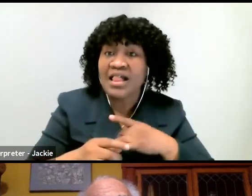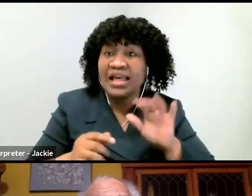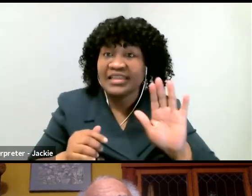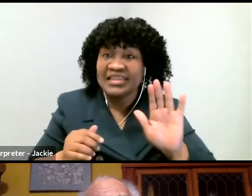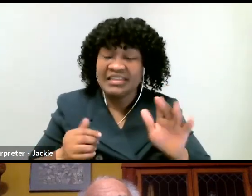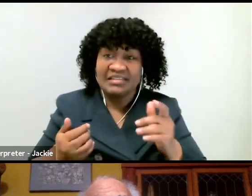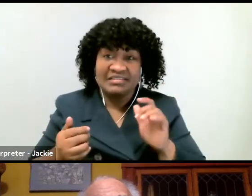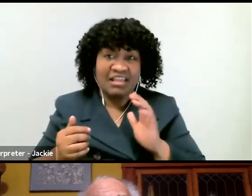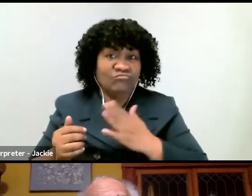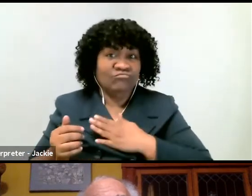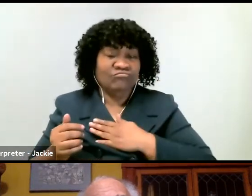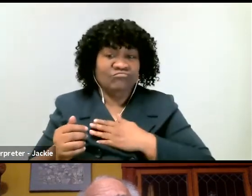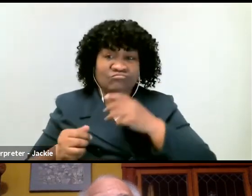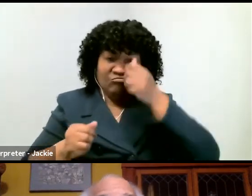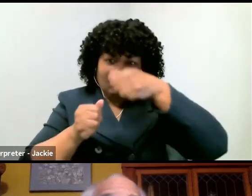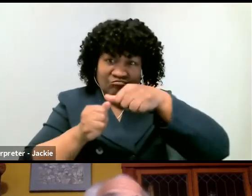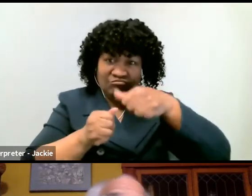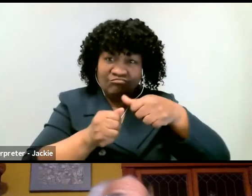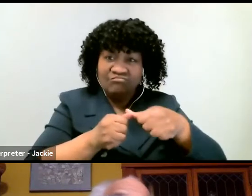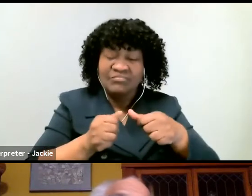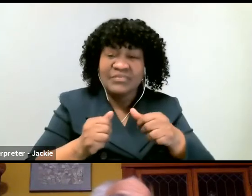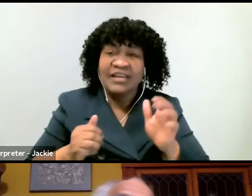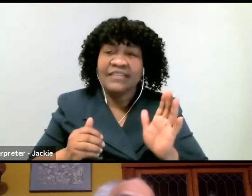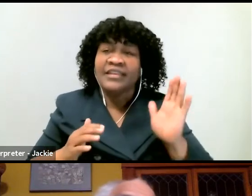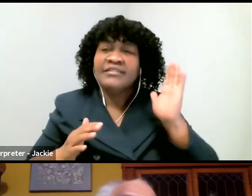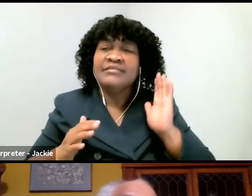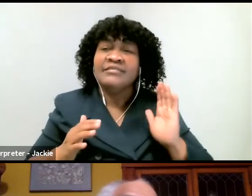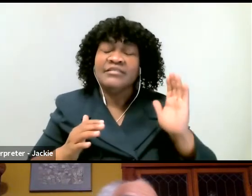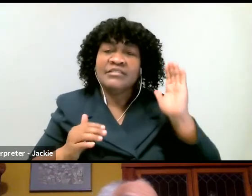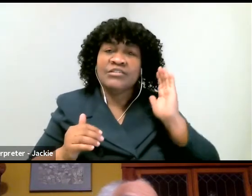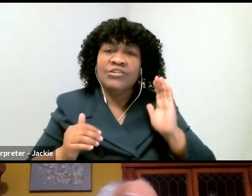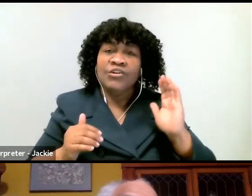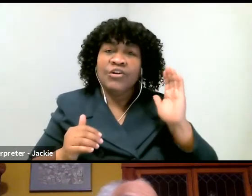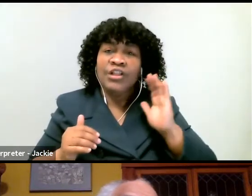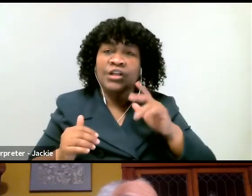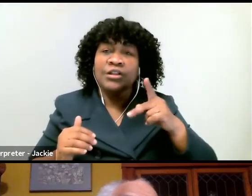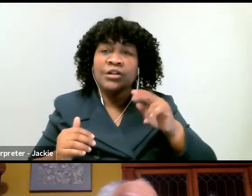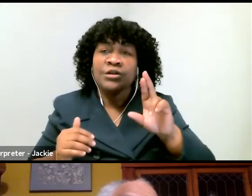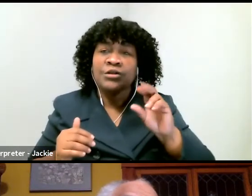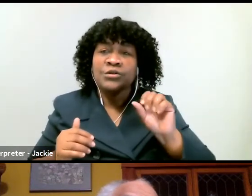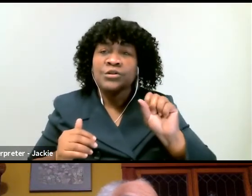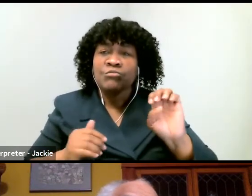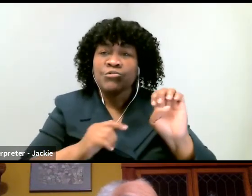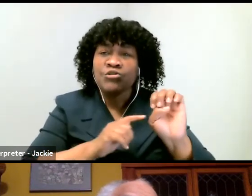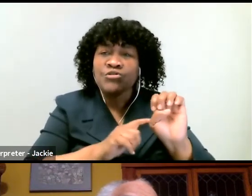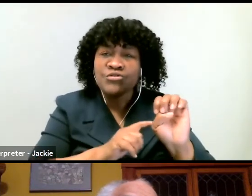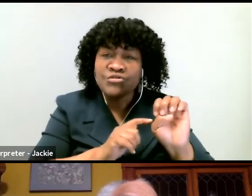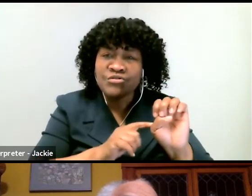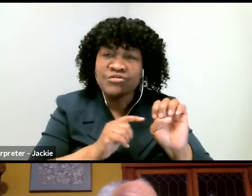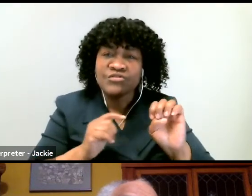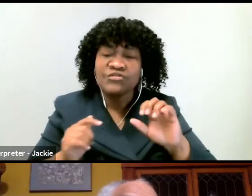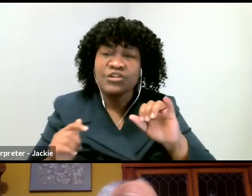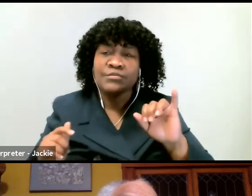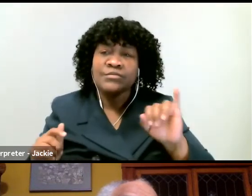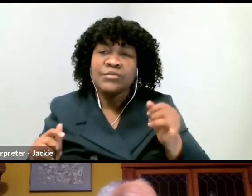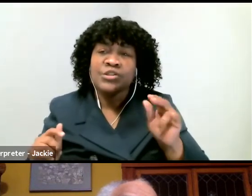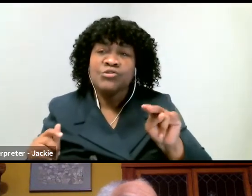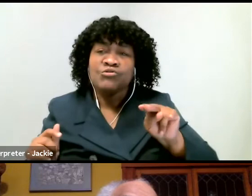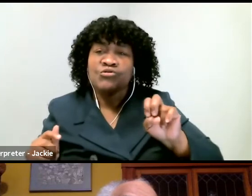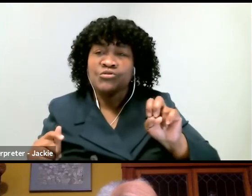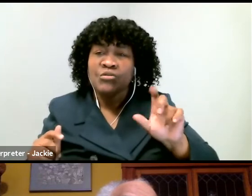me. Back earlier, there had been the prose of Juna Barnes in